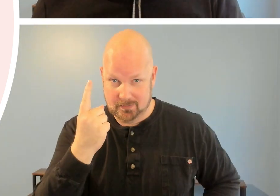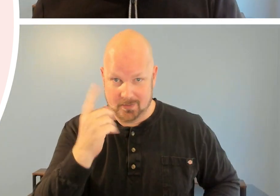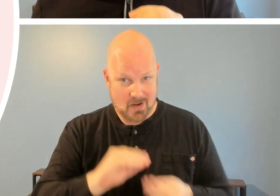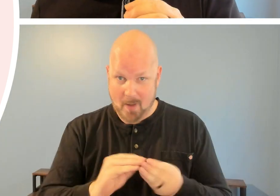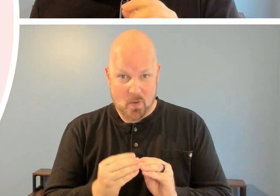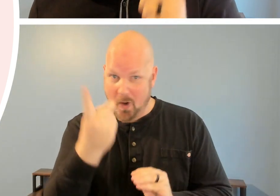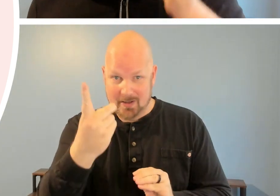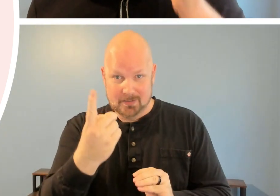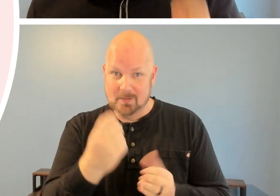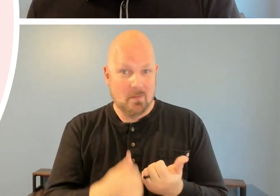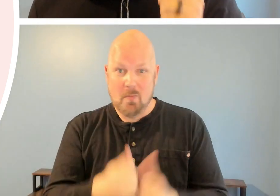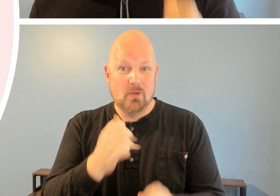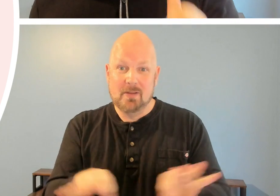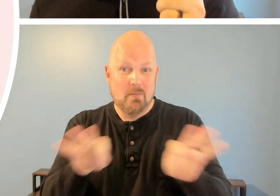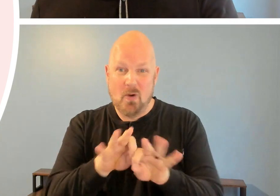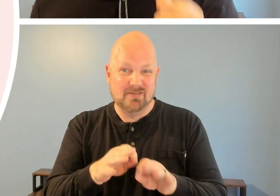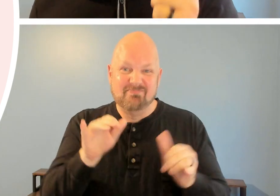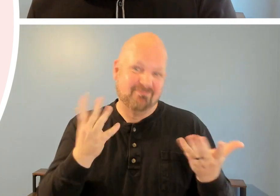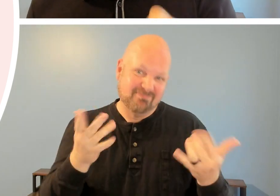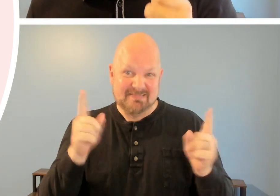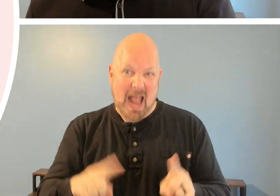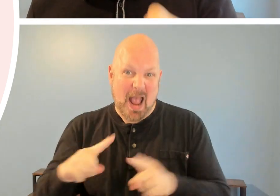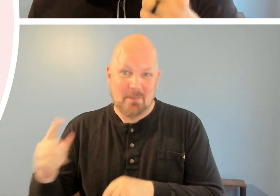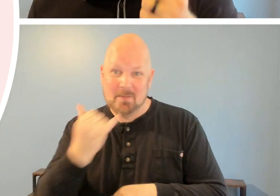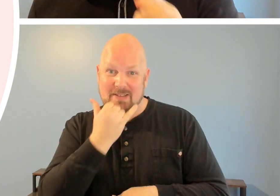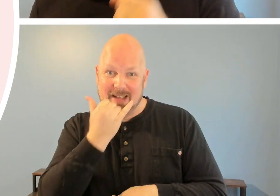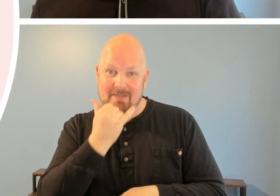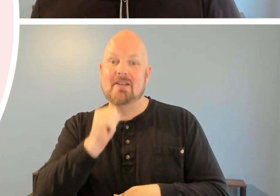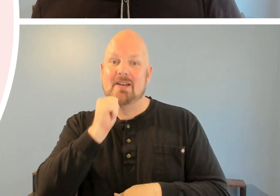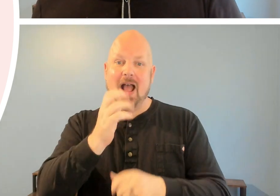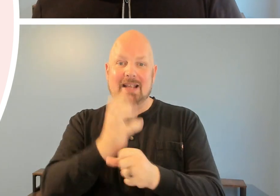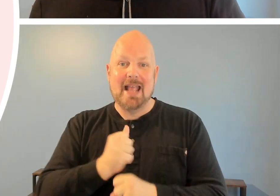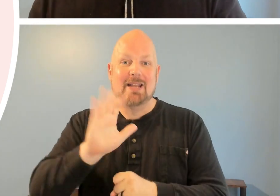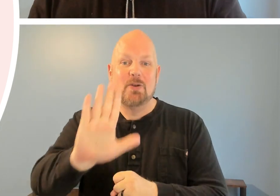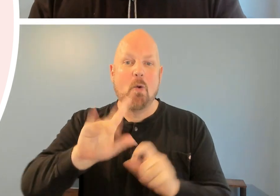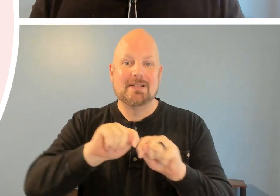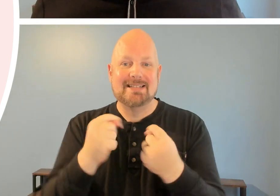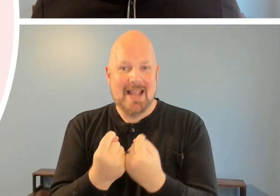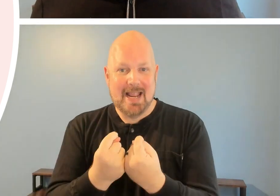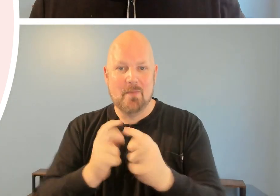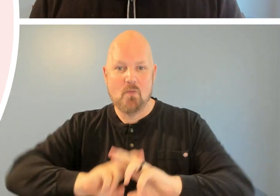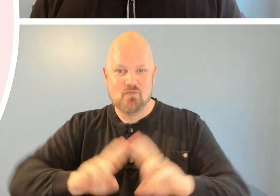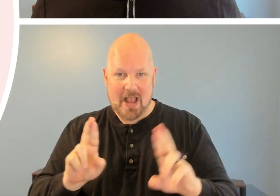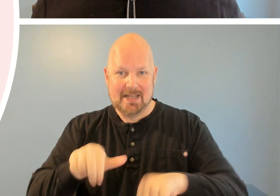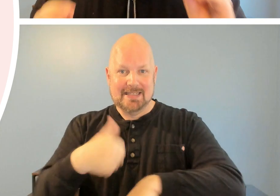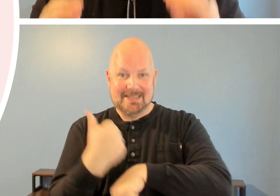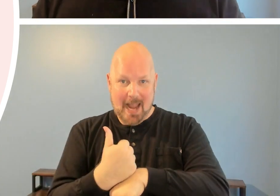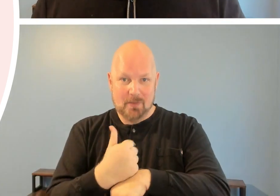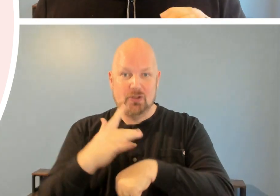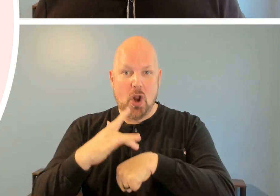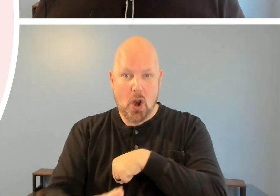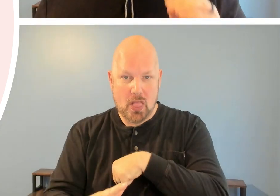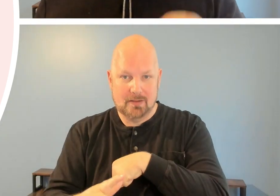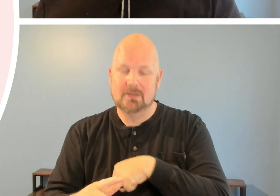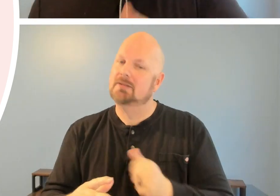common mistake that we see is not getting your team together early. Right? It is never too early to